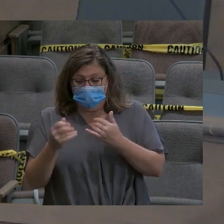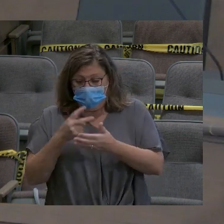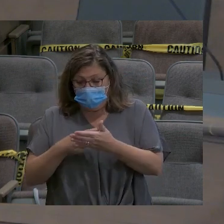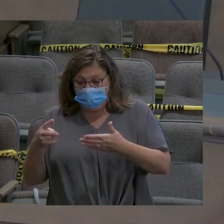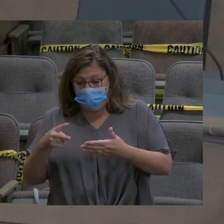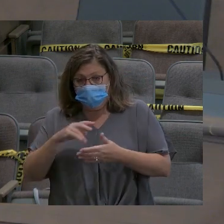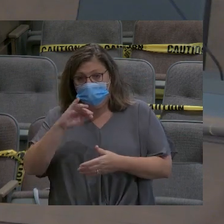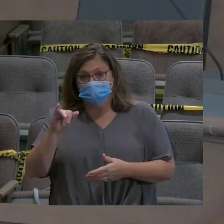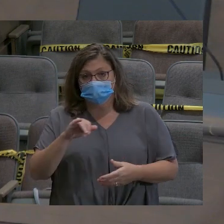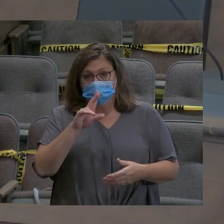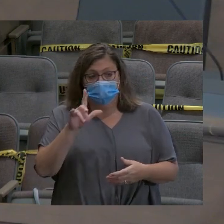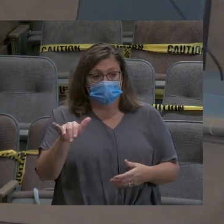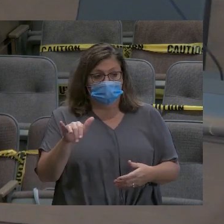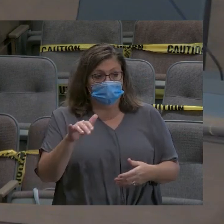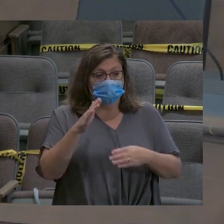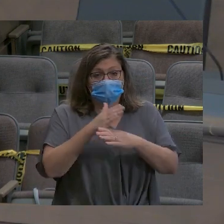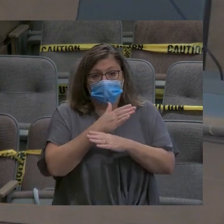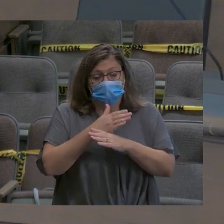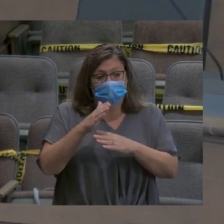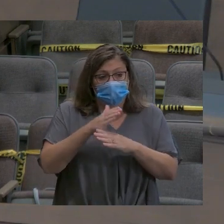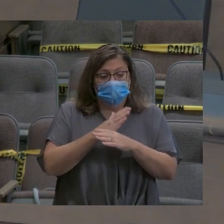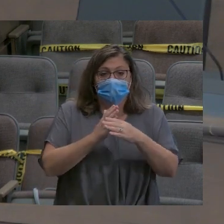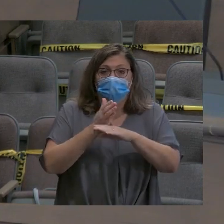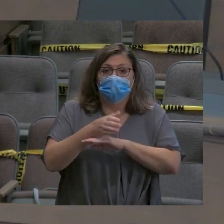of July, the average was over